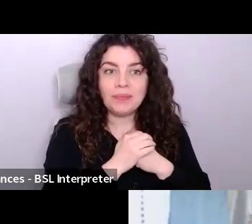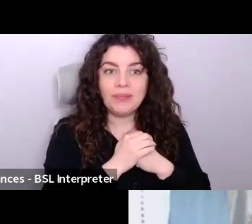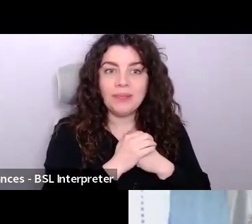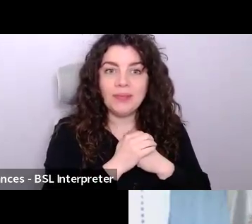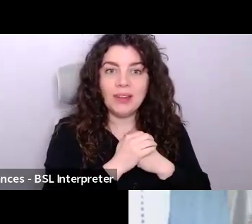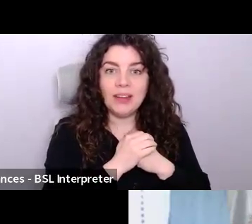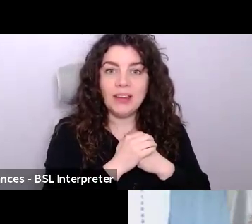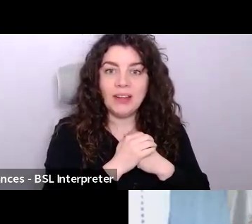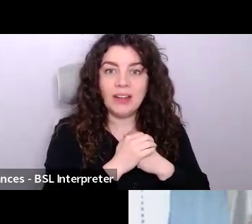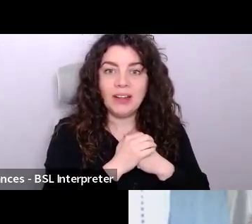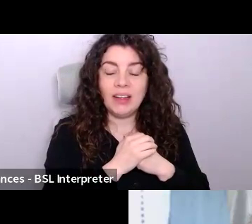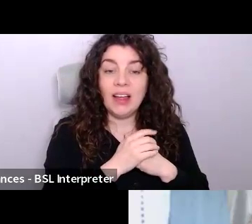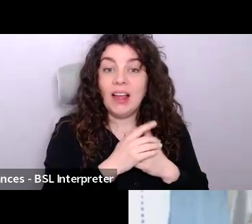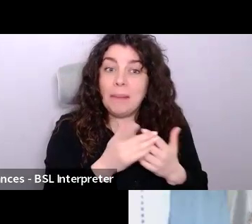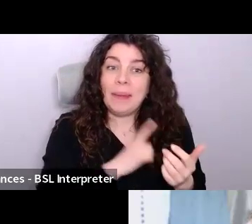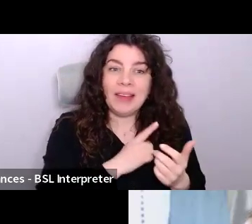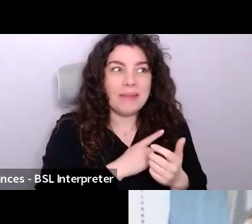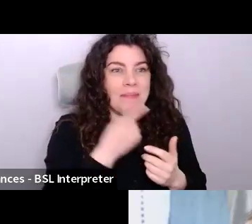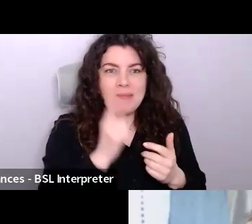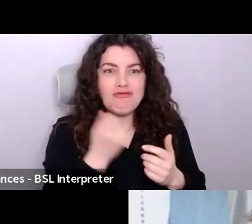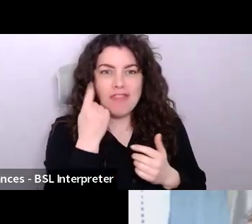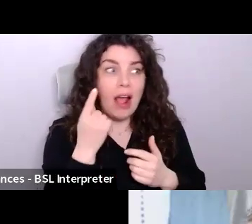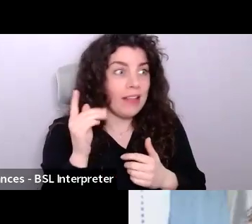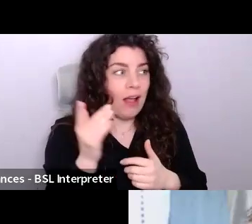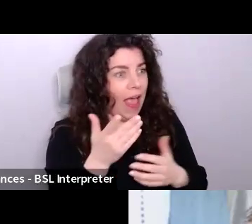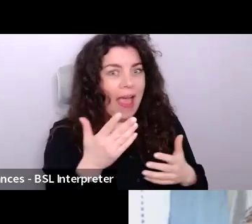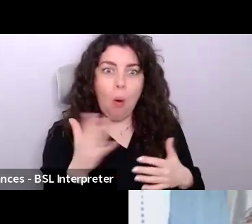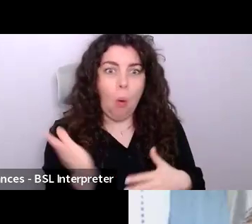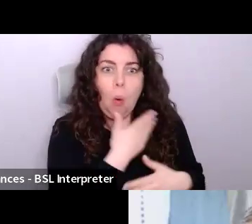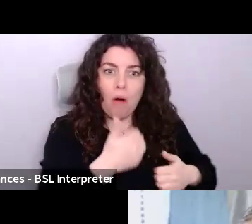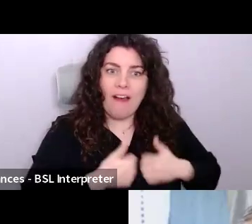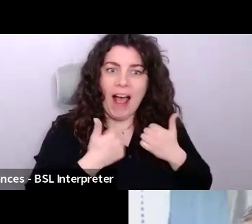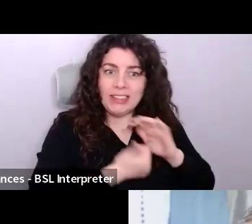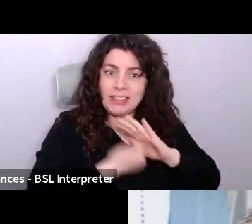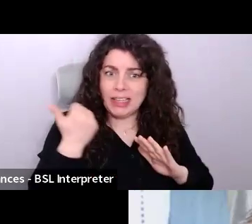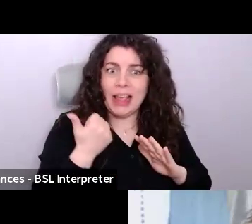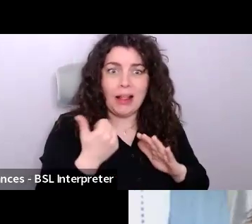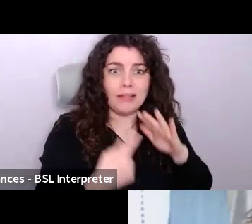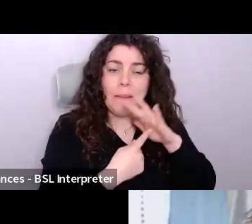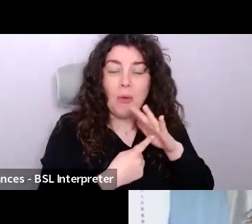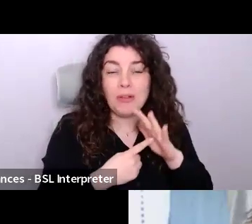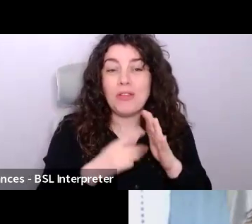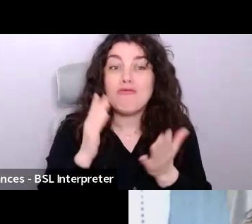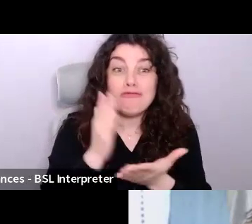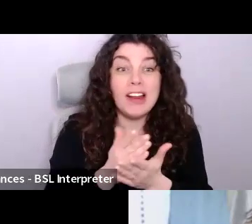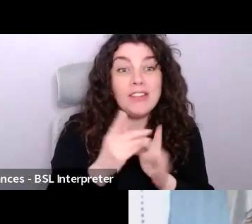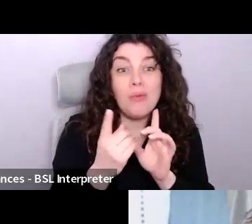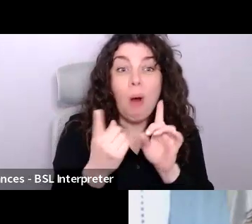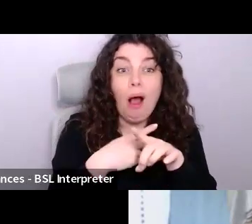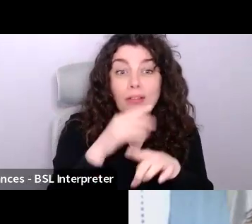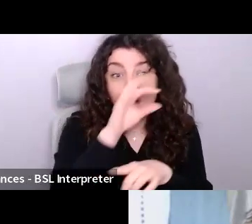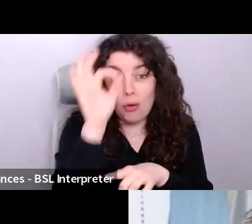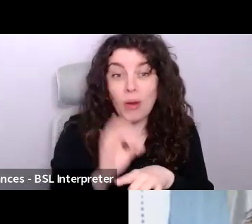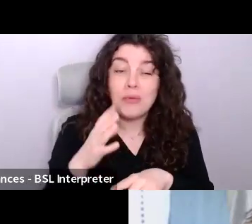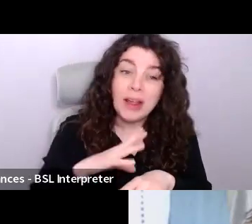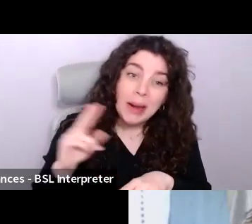skill set, you know, has a place. So I think you need both. That answers your question. Yes, thank you.